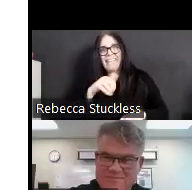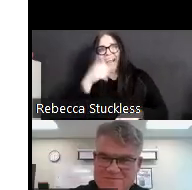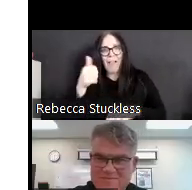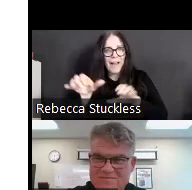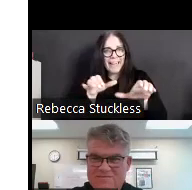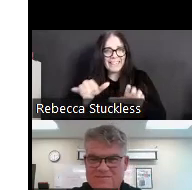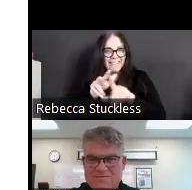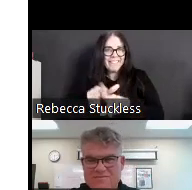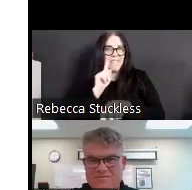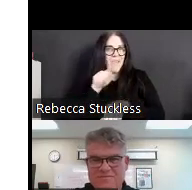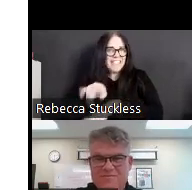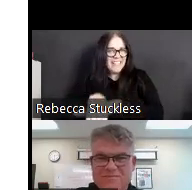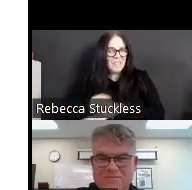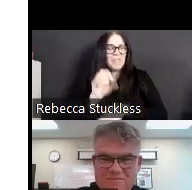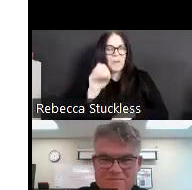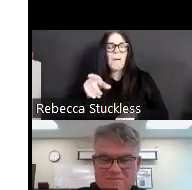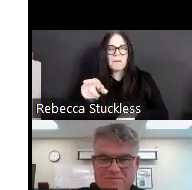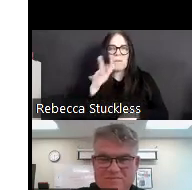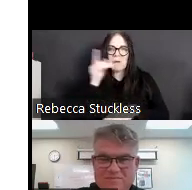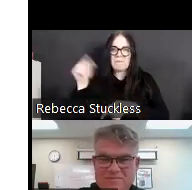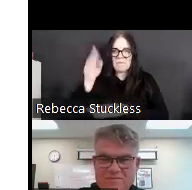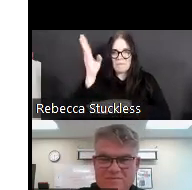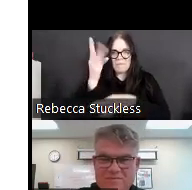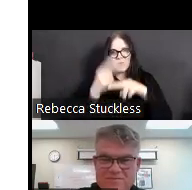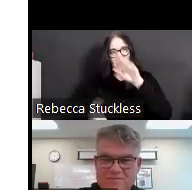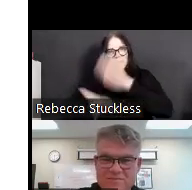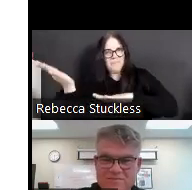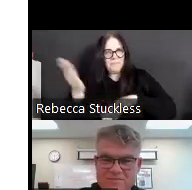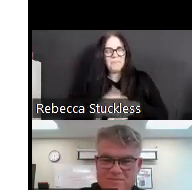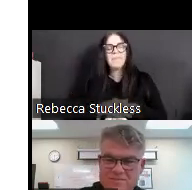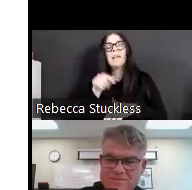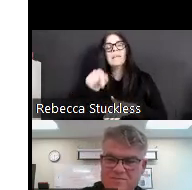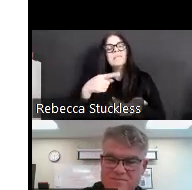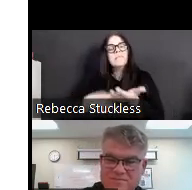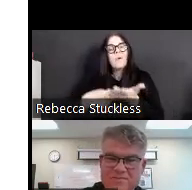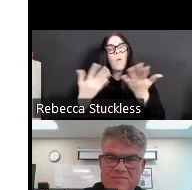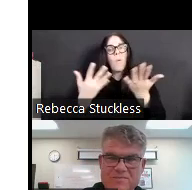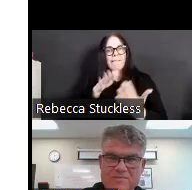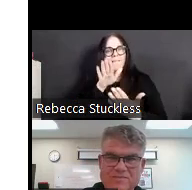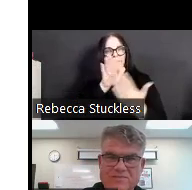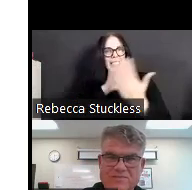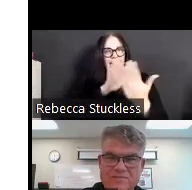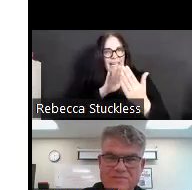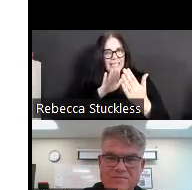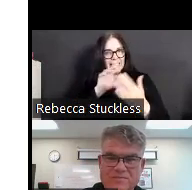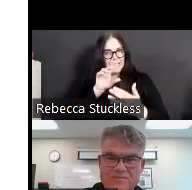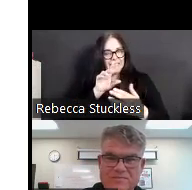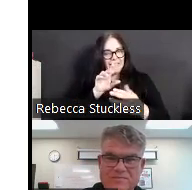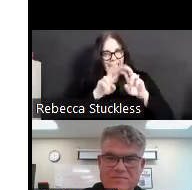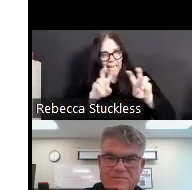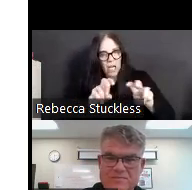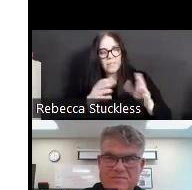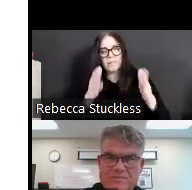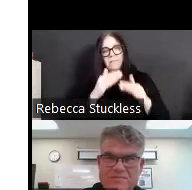for the afternoon. He is going to be talking with us a little bit about face-to-face diagnostic tests, a math booster